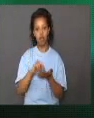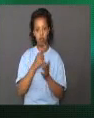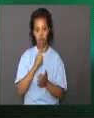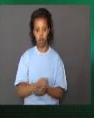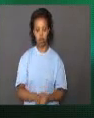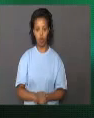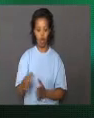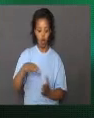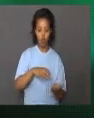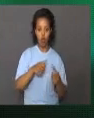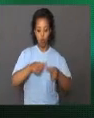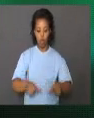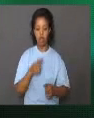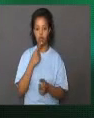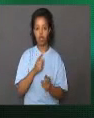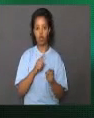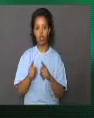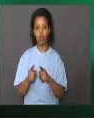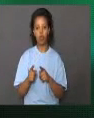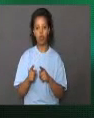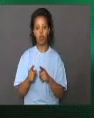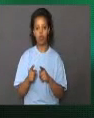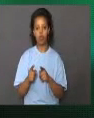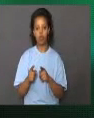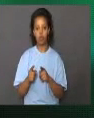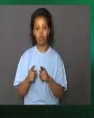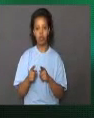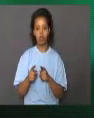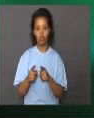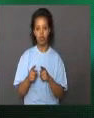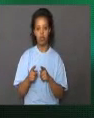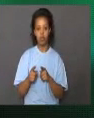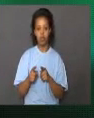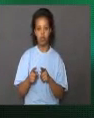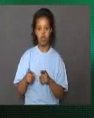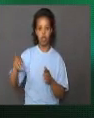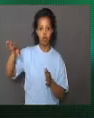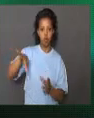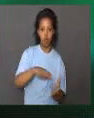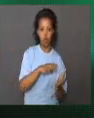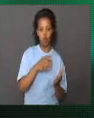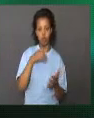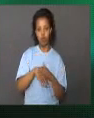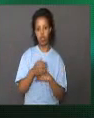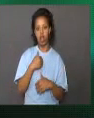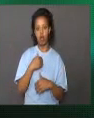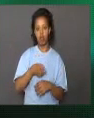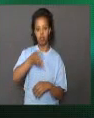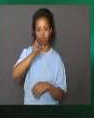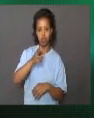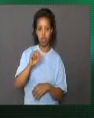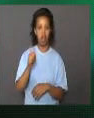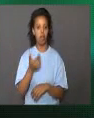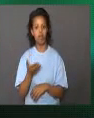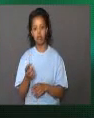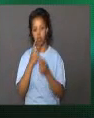A flow meter is a tool used to measure the rate of flow of water.